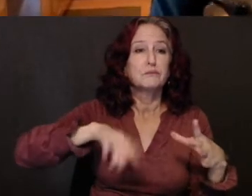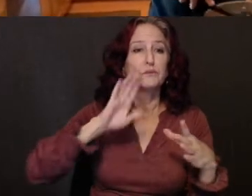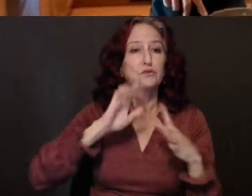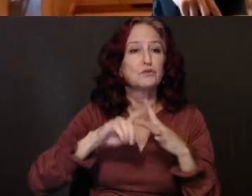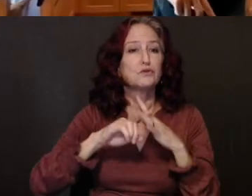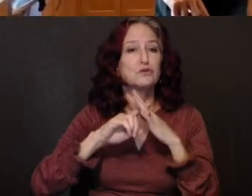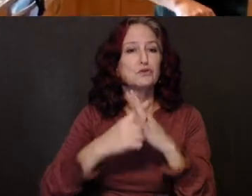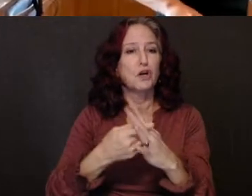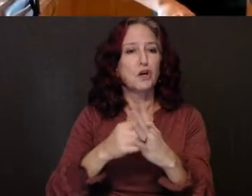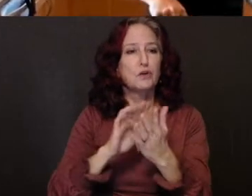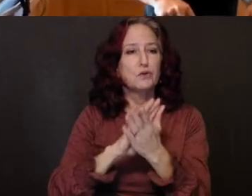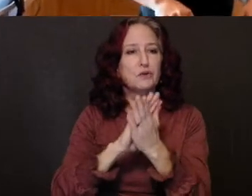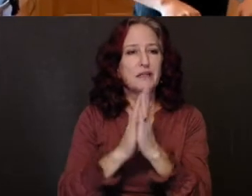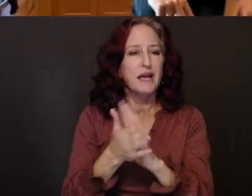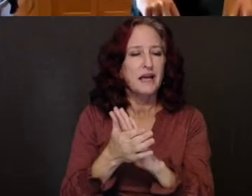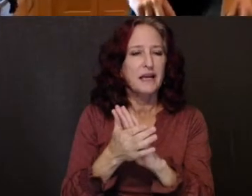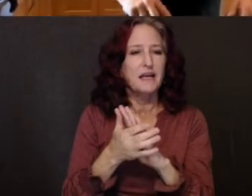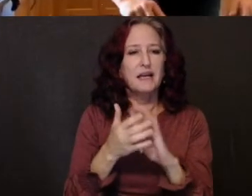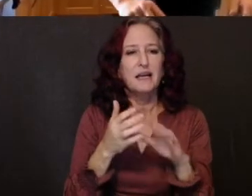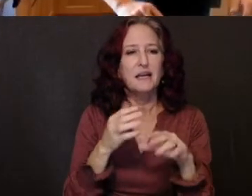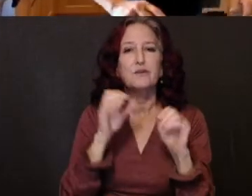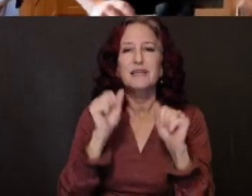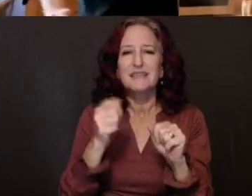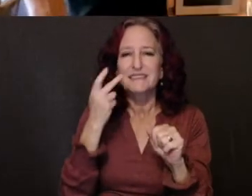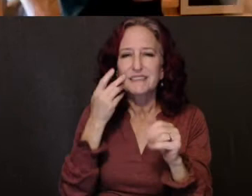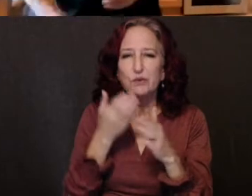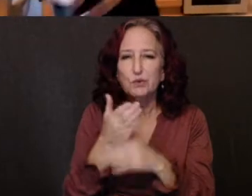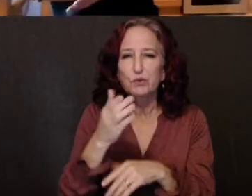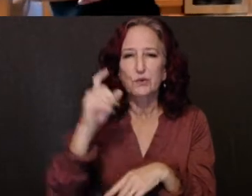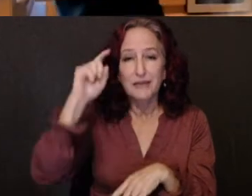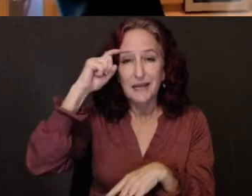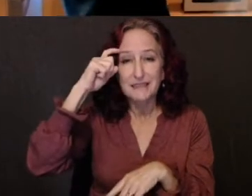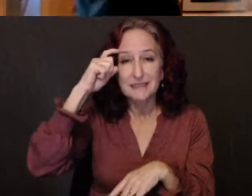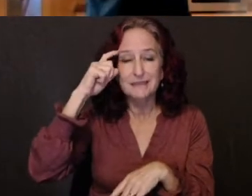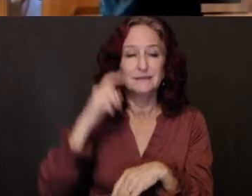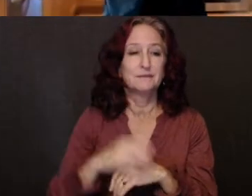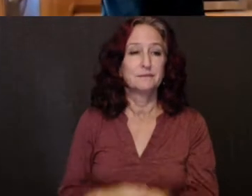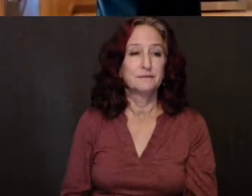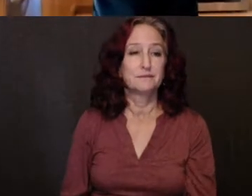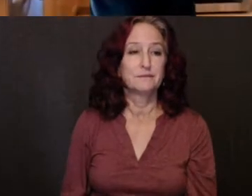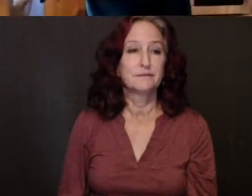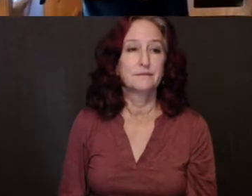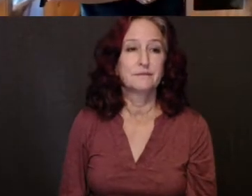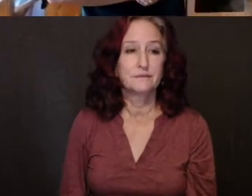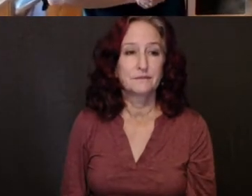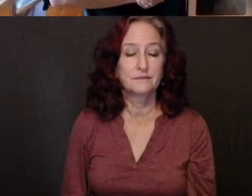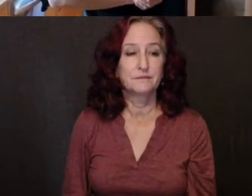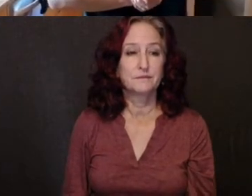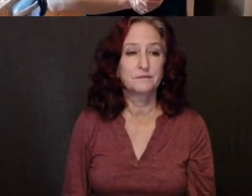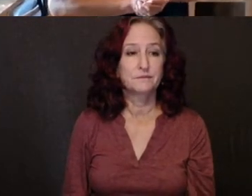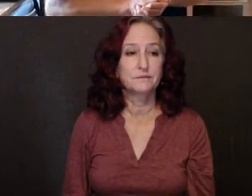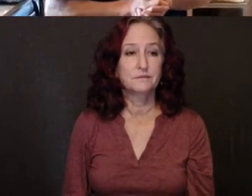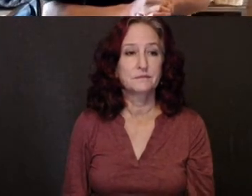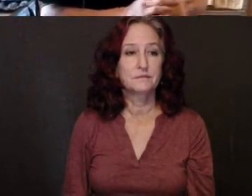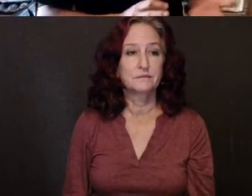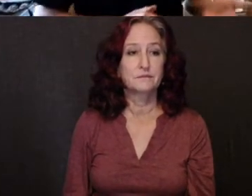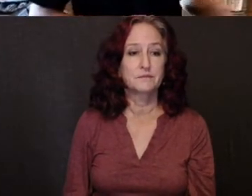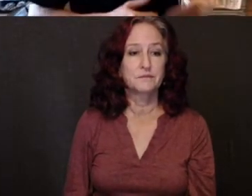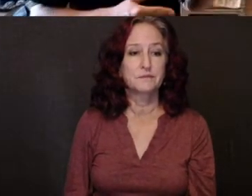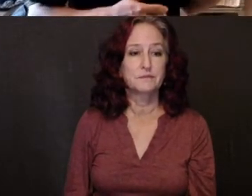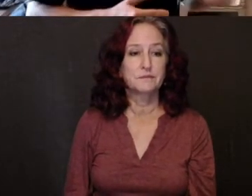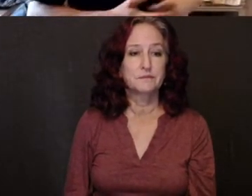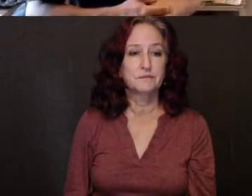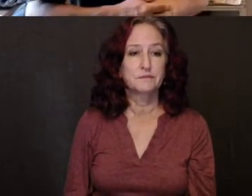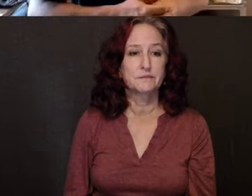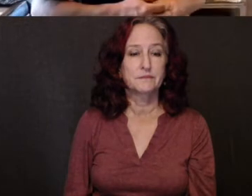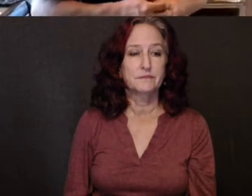But let's do that. So I cooked that down for a while until it starts to get,